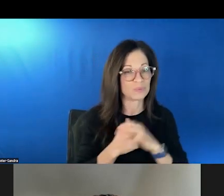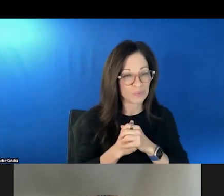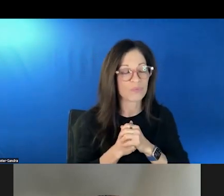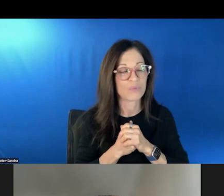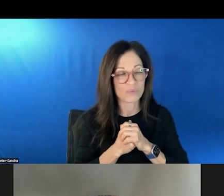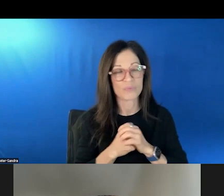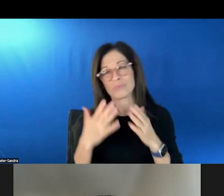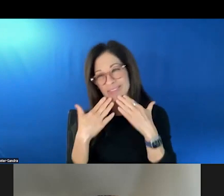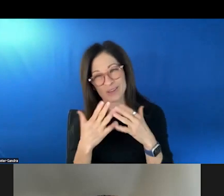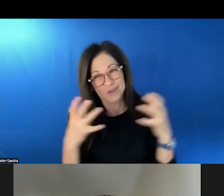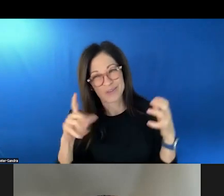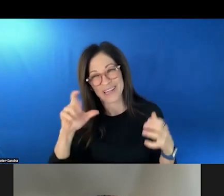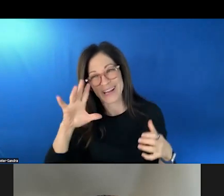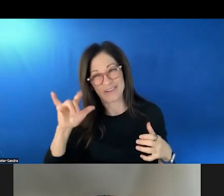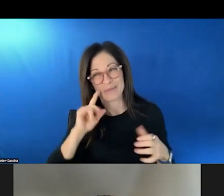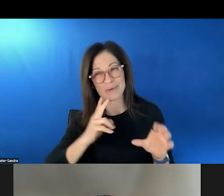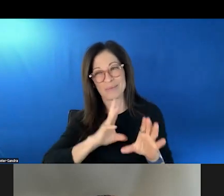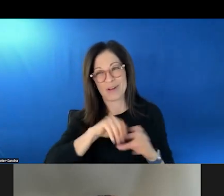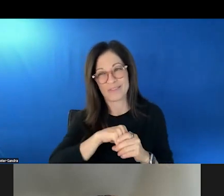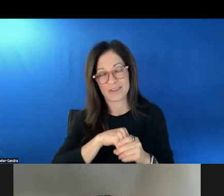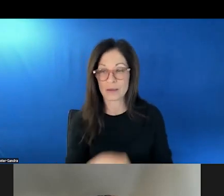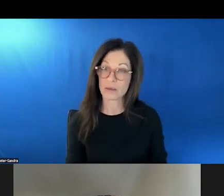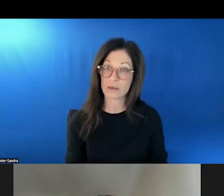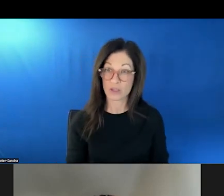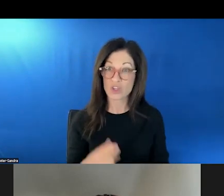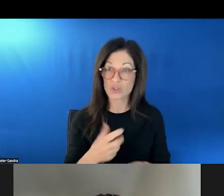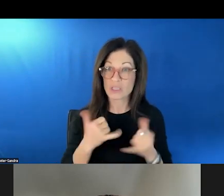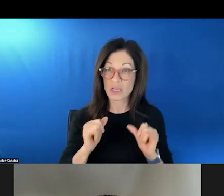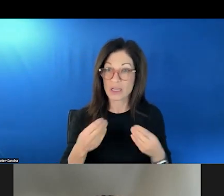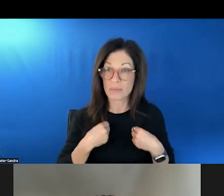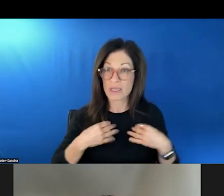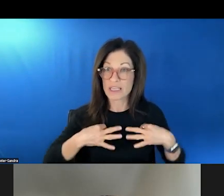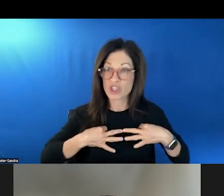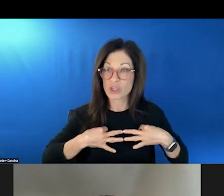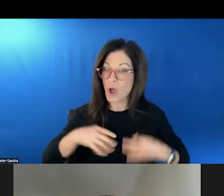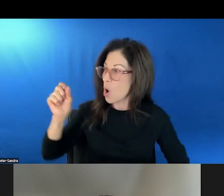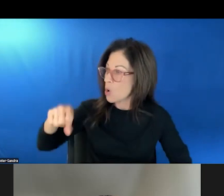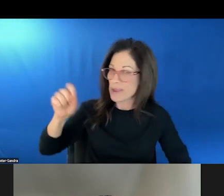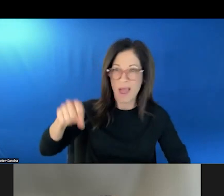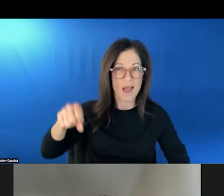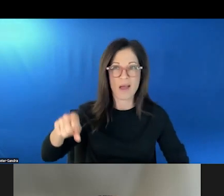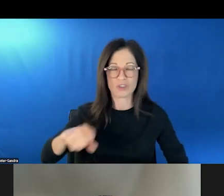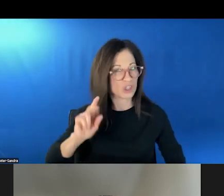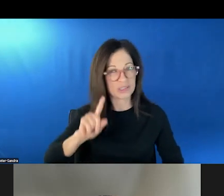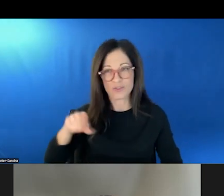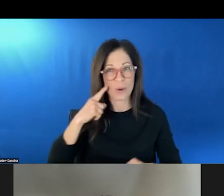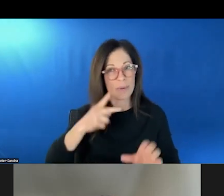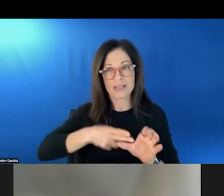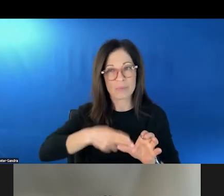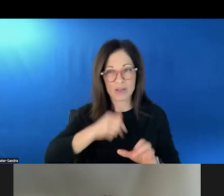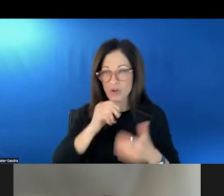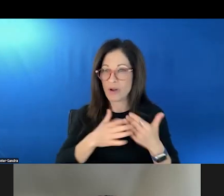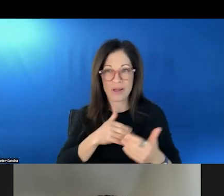so much, Larry, for your participation. Do I And- get the t-shirt, Aisha? 'Cause- Oh, you get the participation just for participating because, Oh,